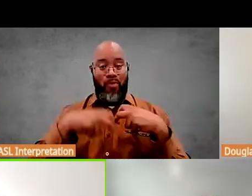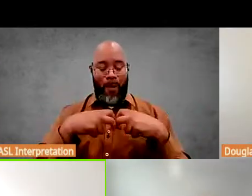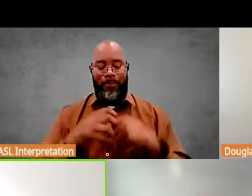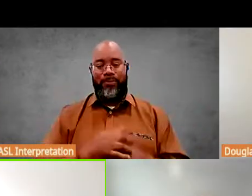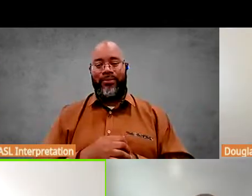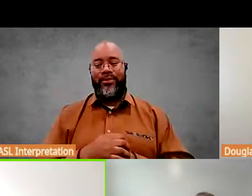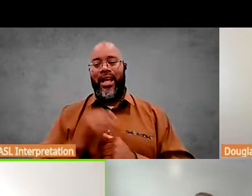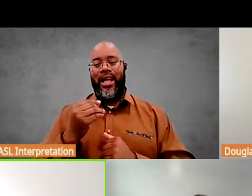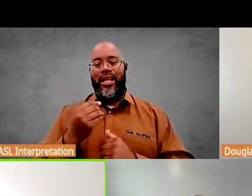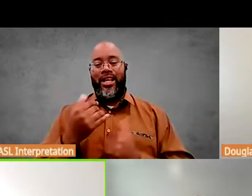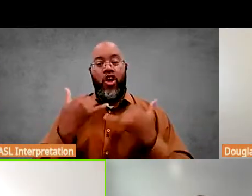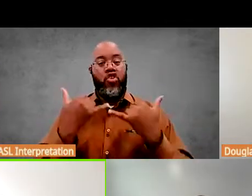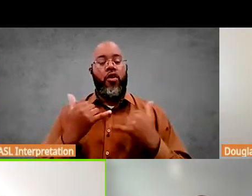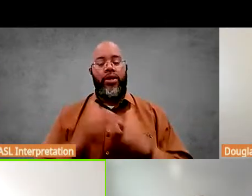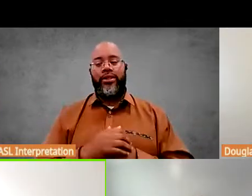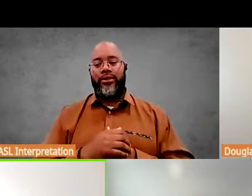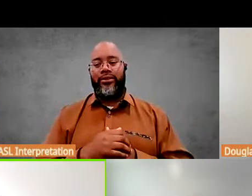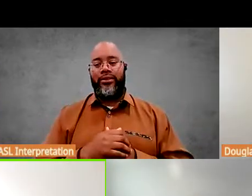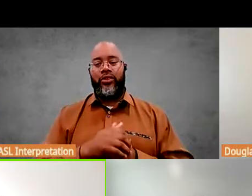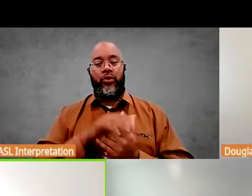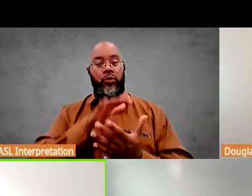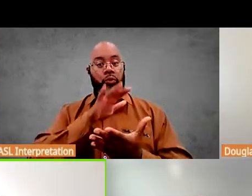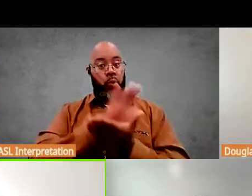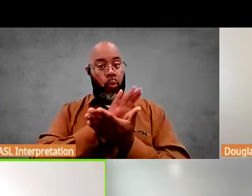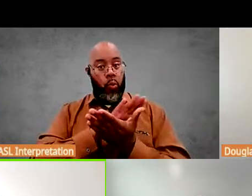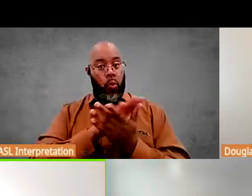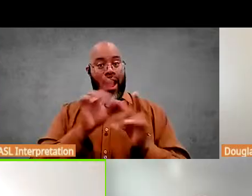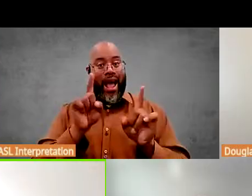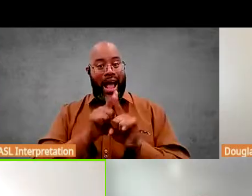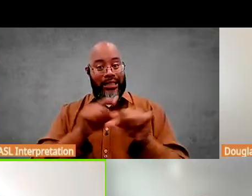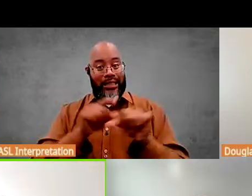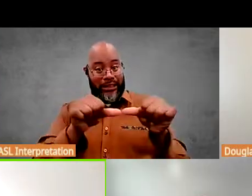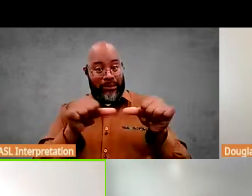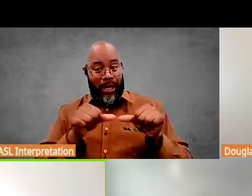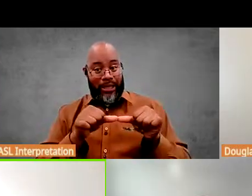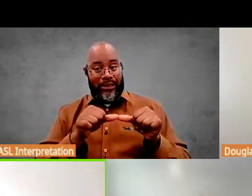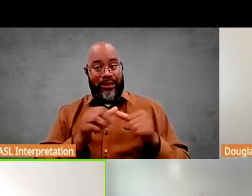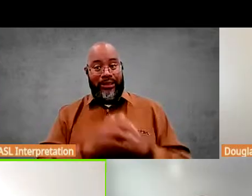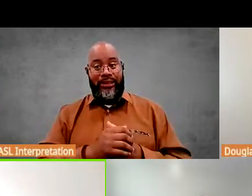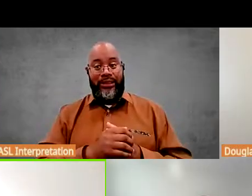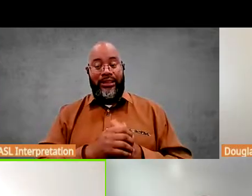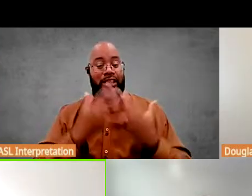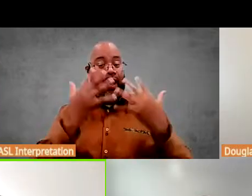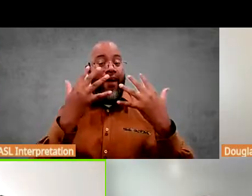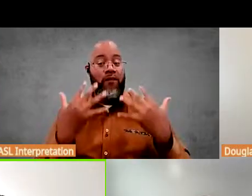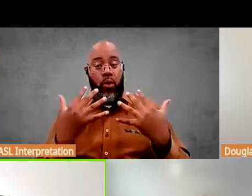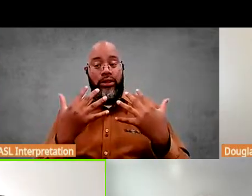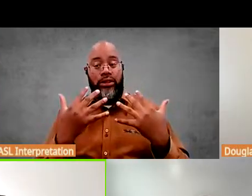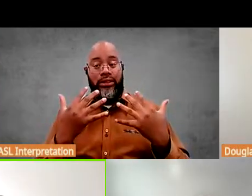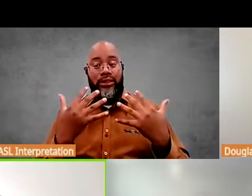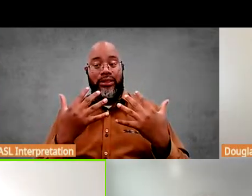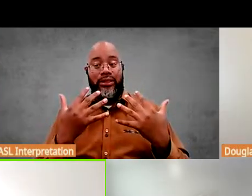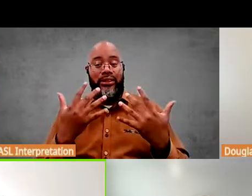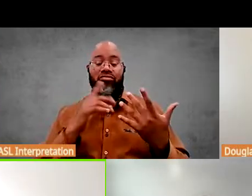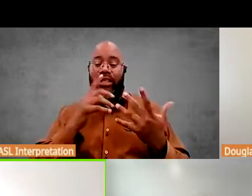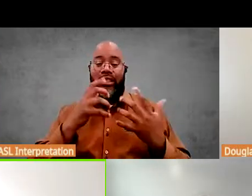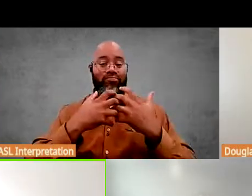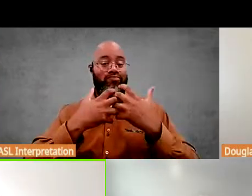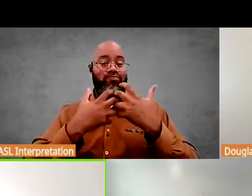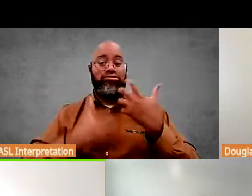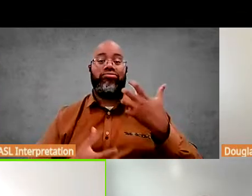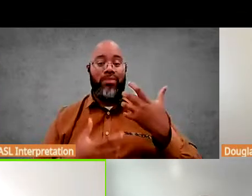And currently, academia as a space is unfortunately it is falling apart, because